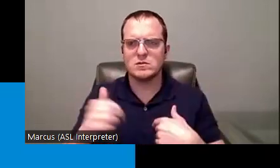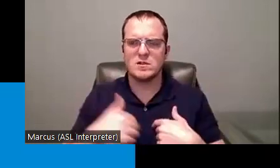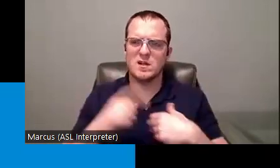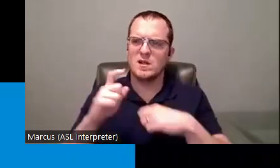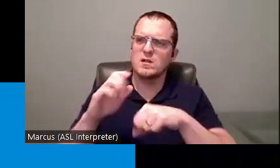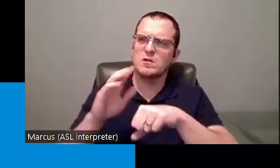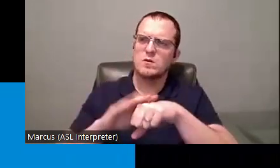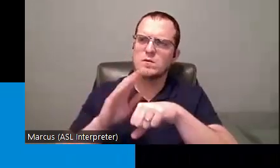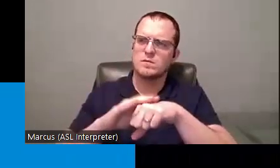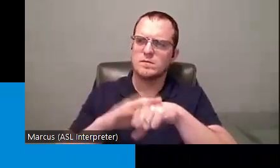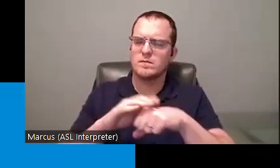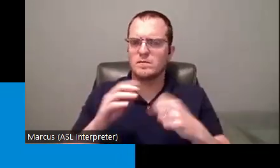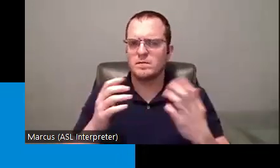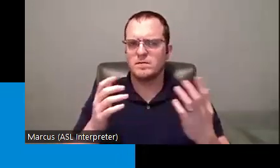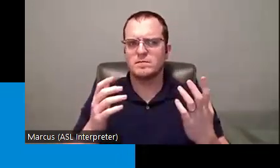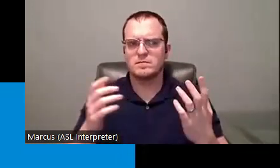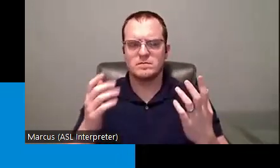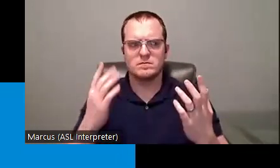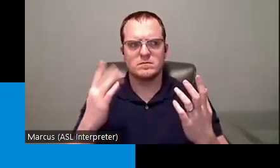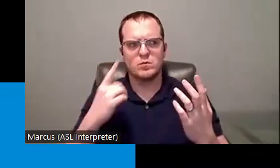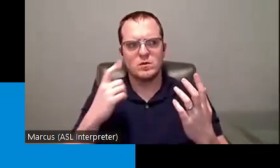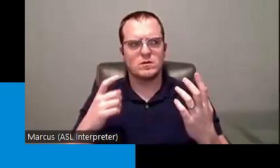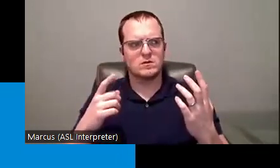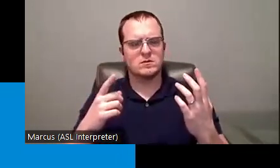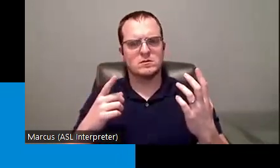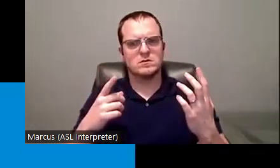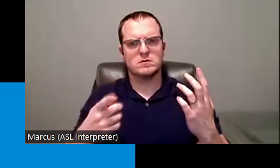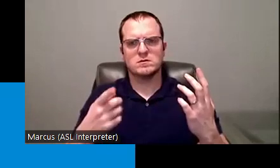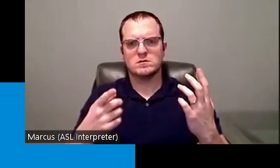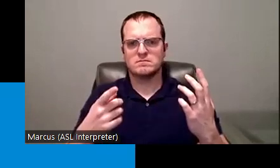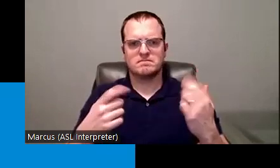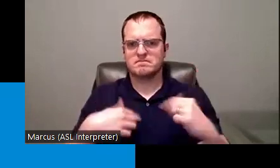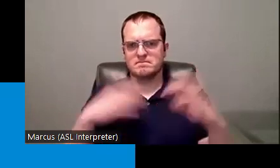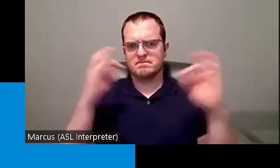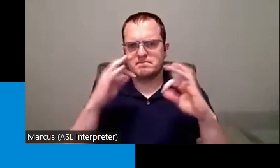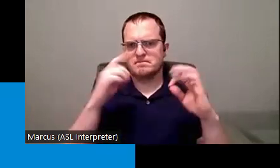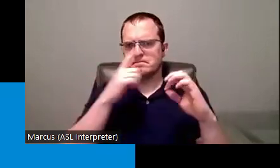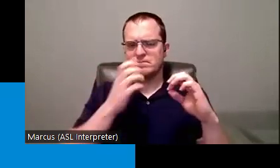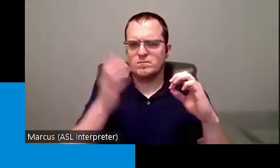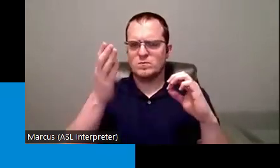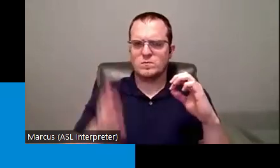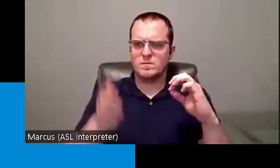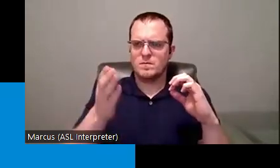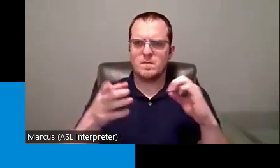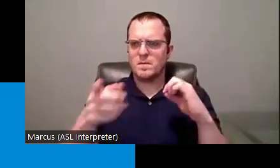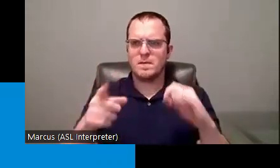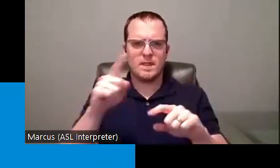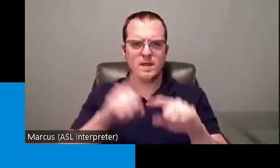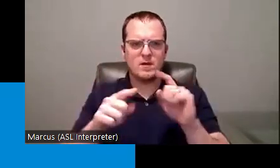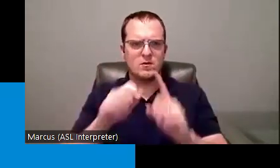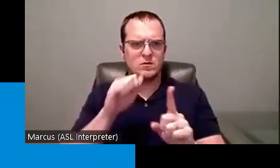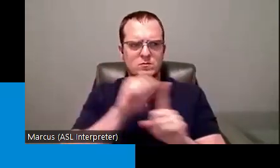him that because we did not know him in general, he could not knock on the doors and do